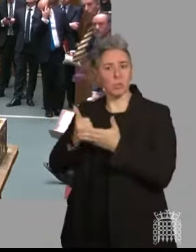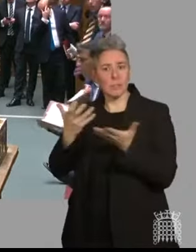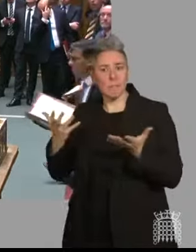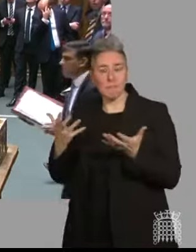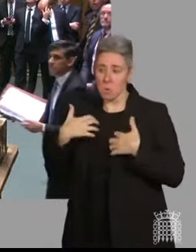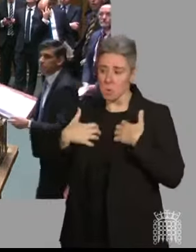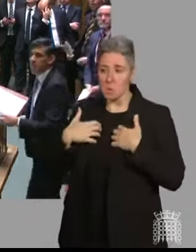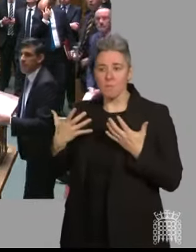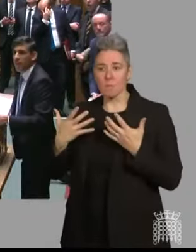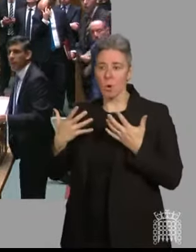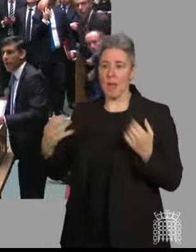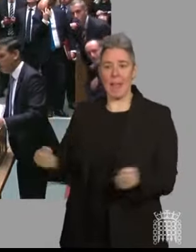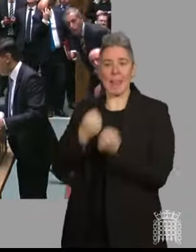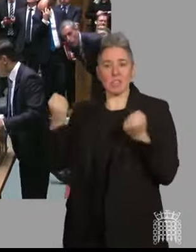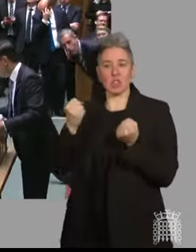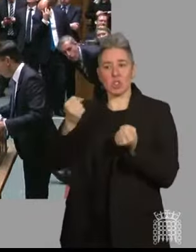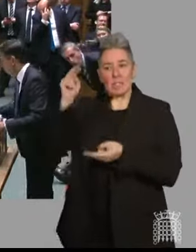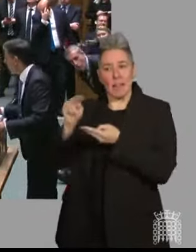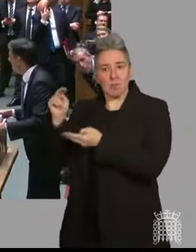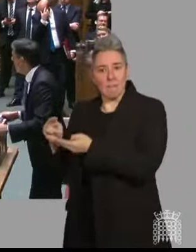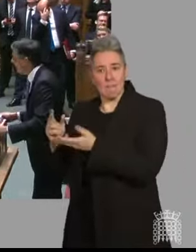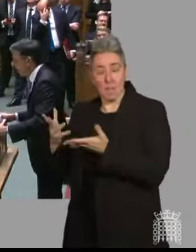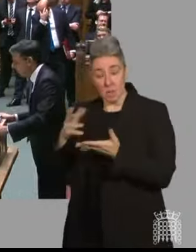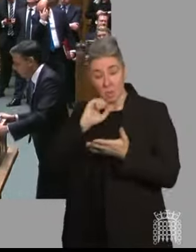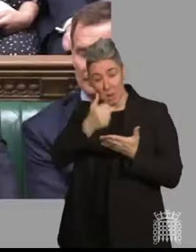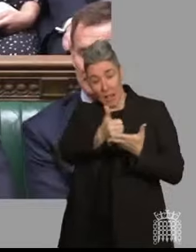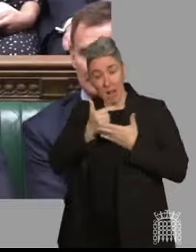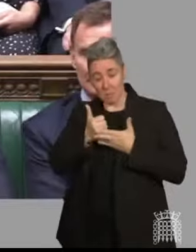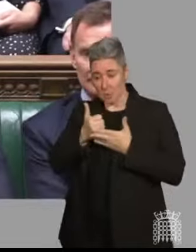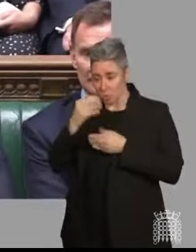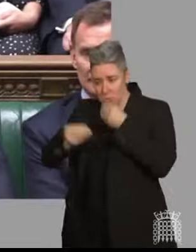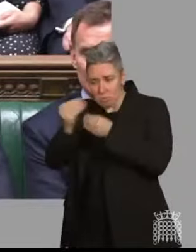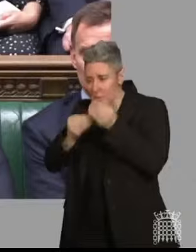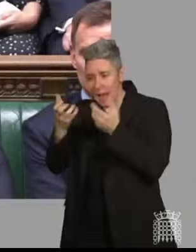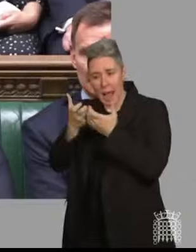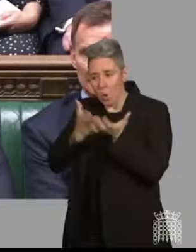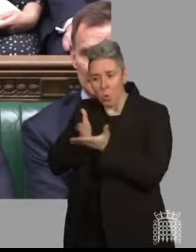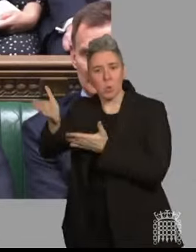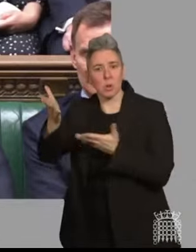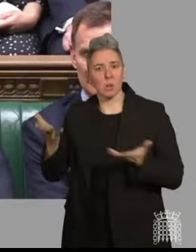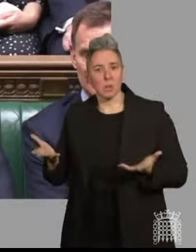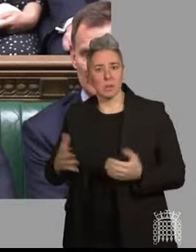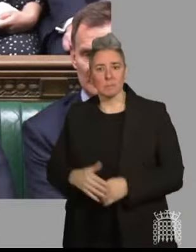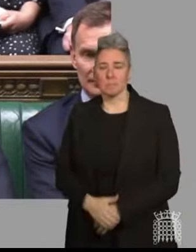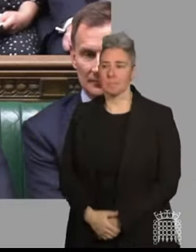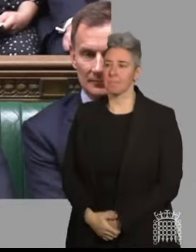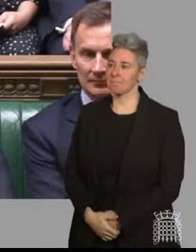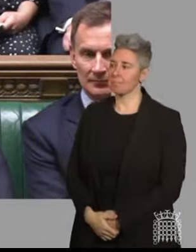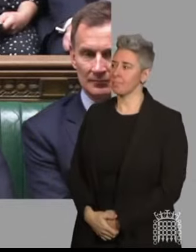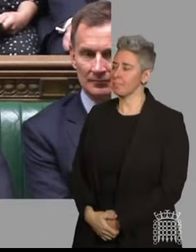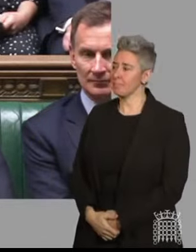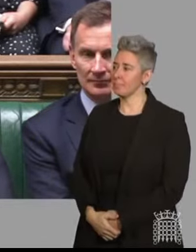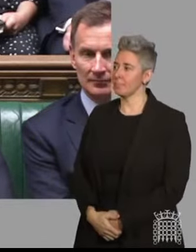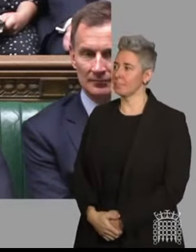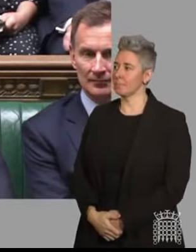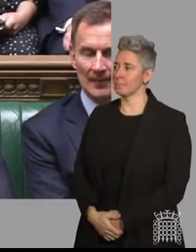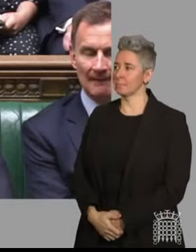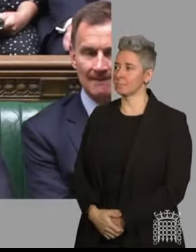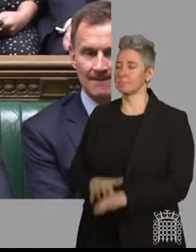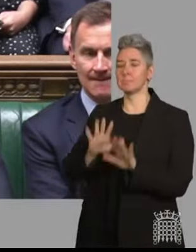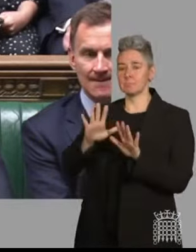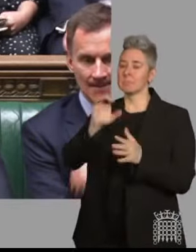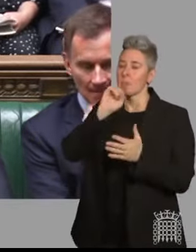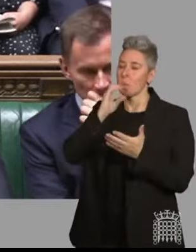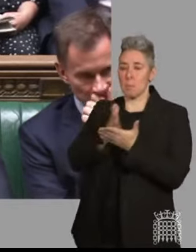Well, Mr. Speaker, I will make sure that the honourable lady gets the meeting that she needs with the appropriate minister, but we are working very